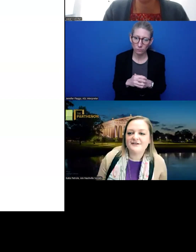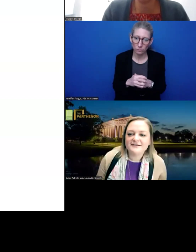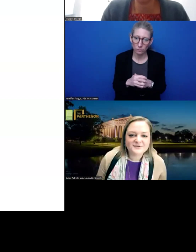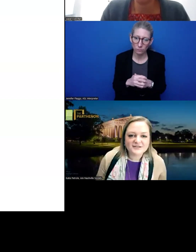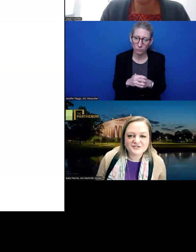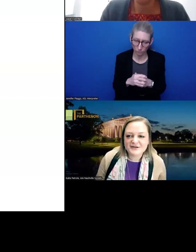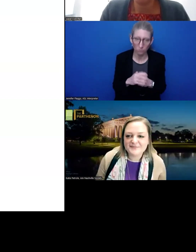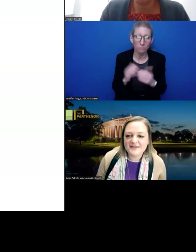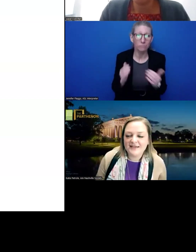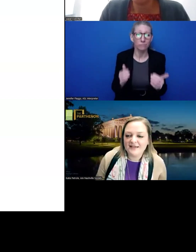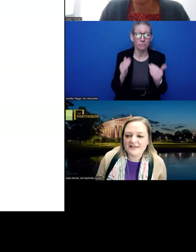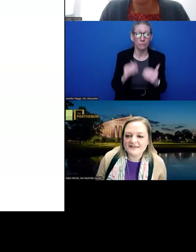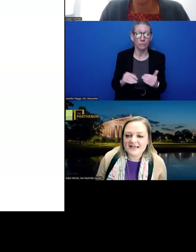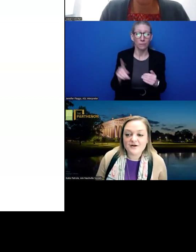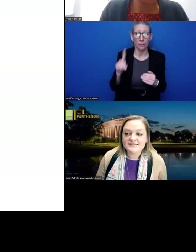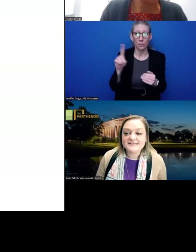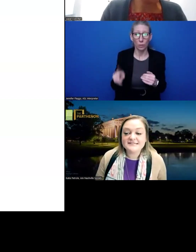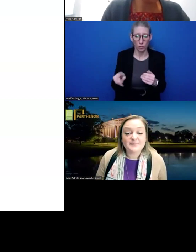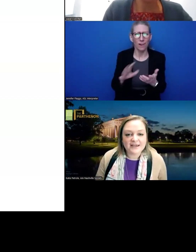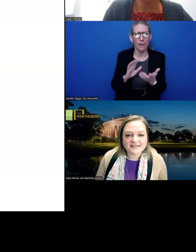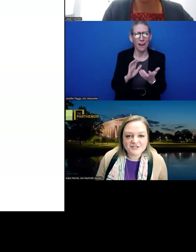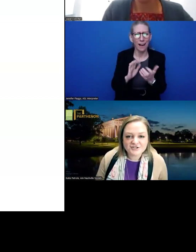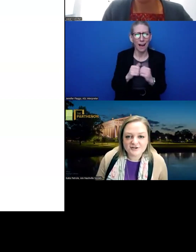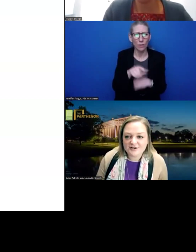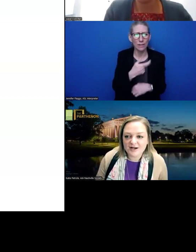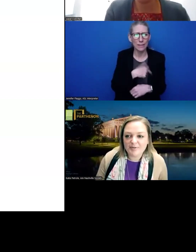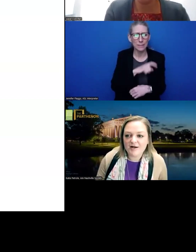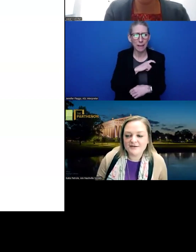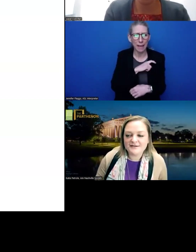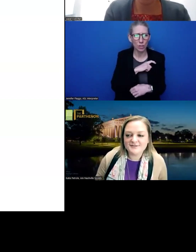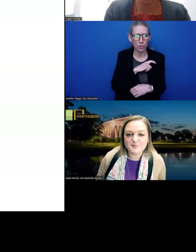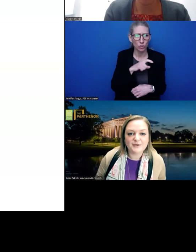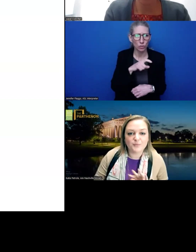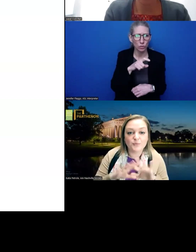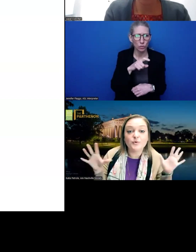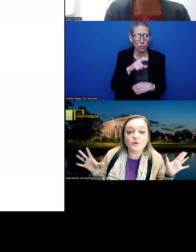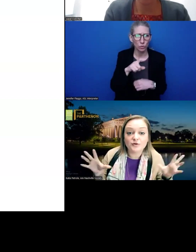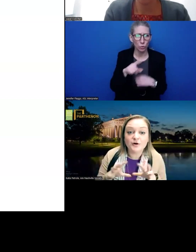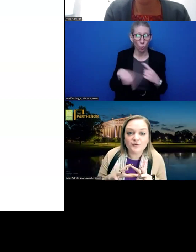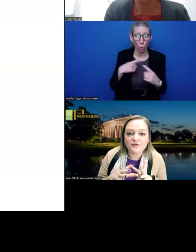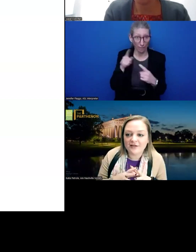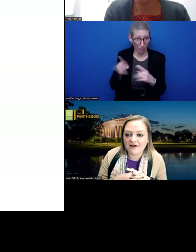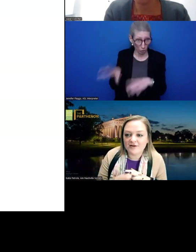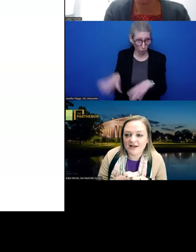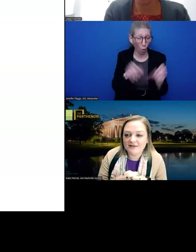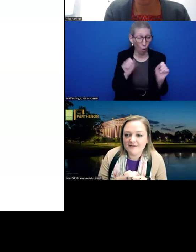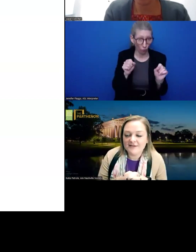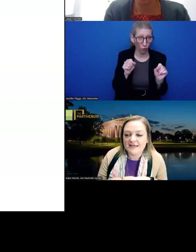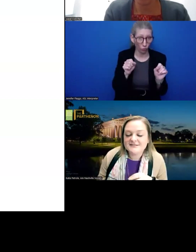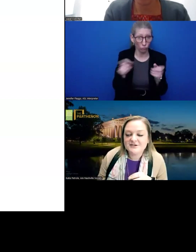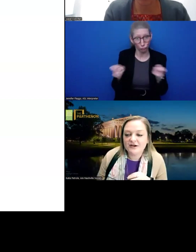And our next question is, how did the Spanish, upon assuming rule over the